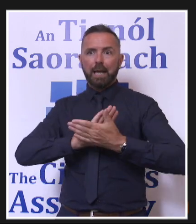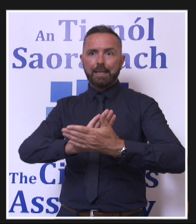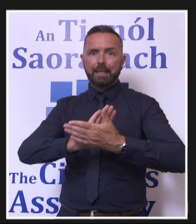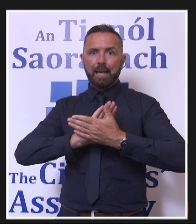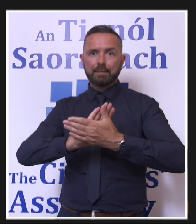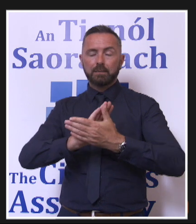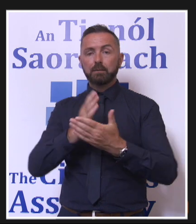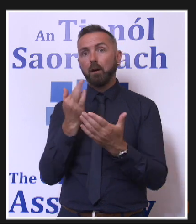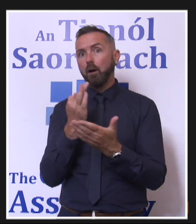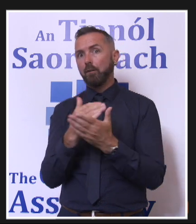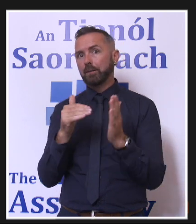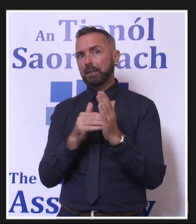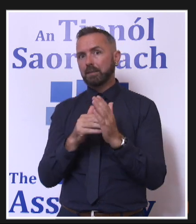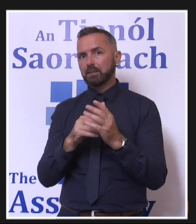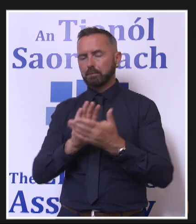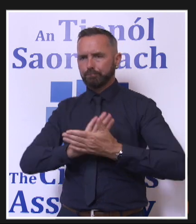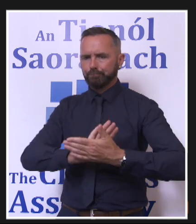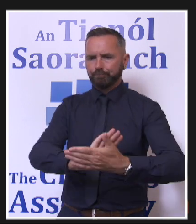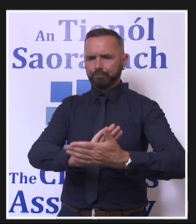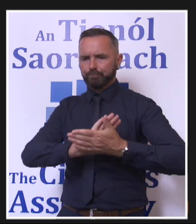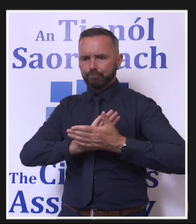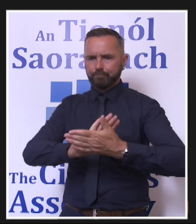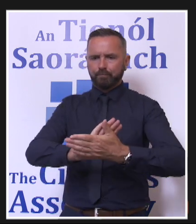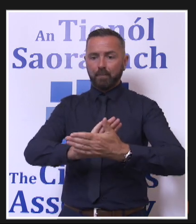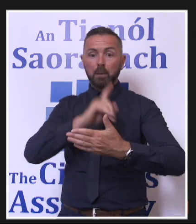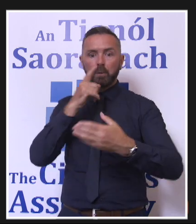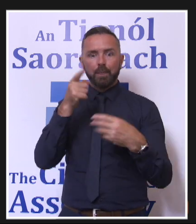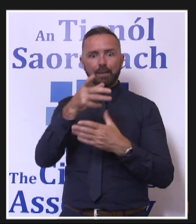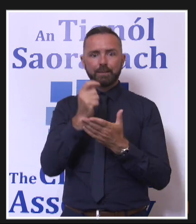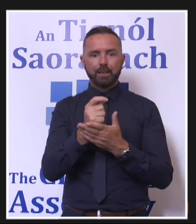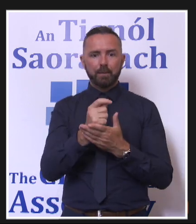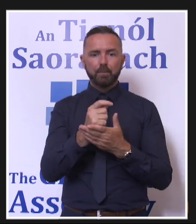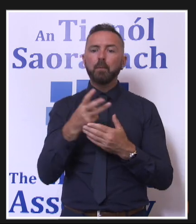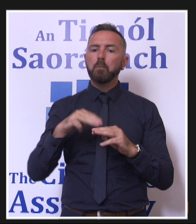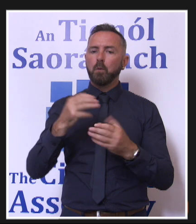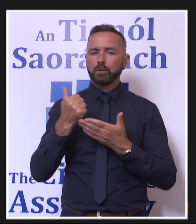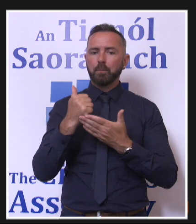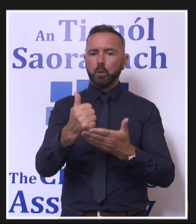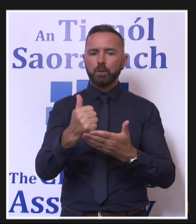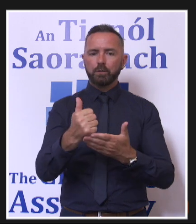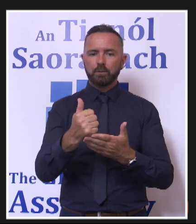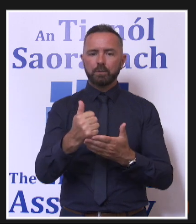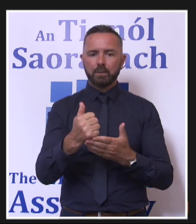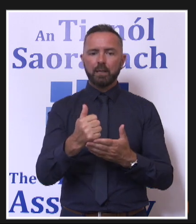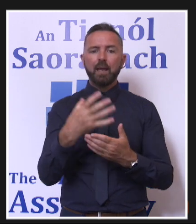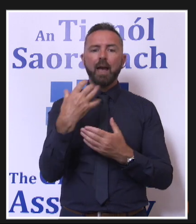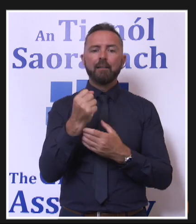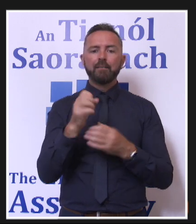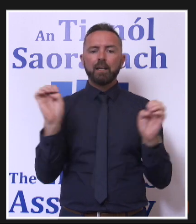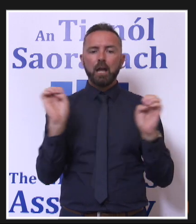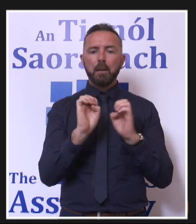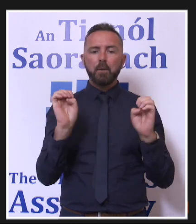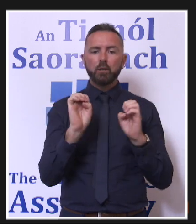kind of saw what we were doing, and they did actually start to support us. So alongside A Bed Every Night, which is emergency